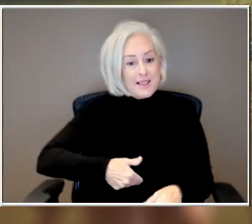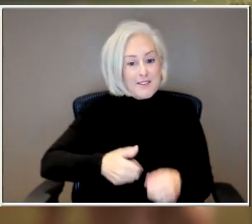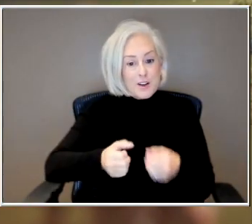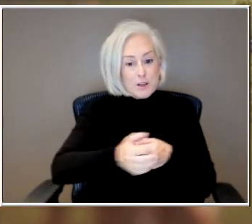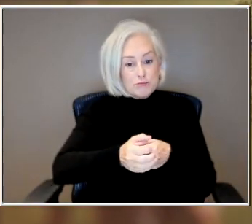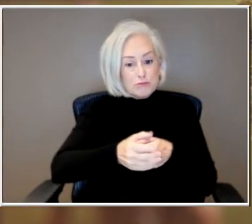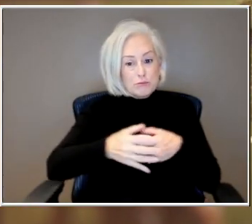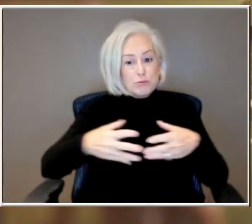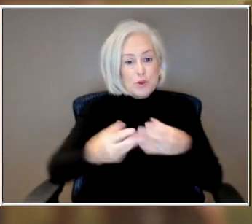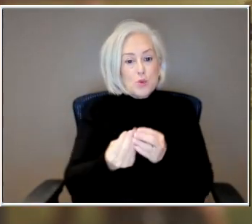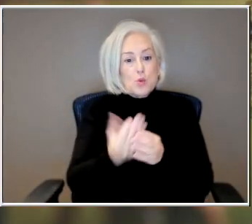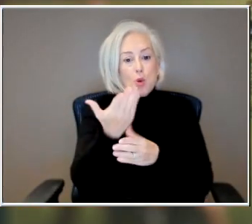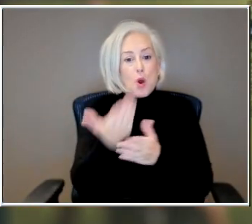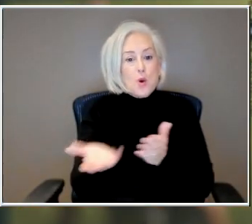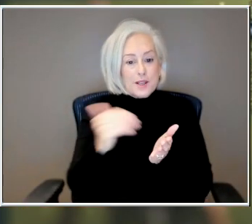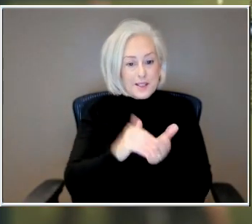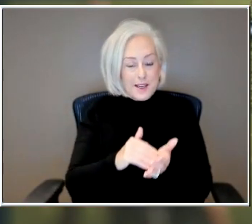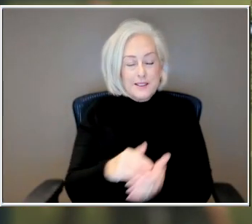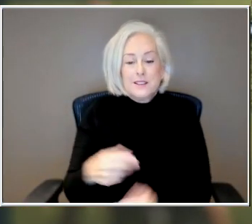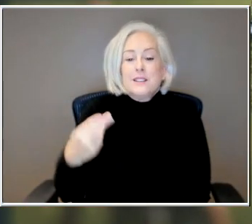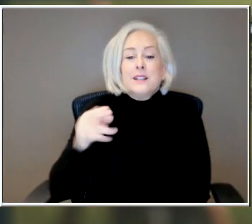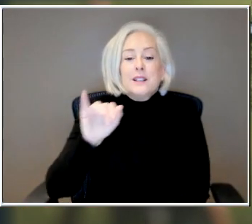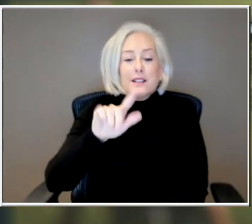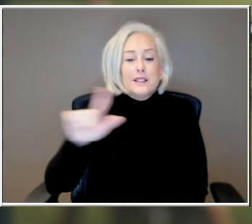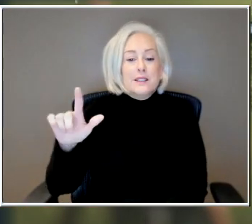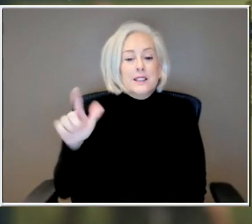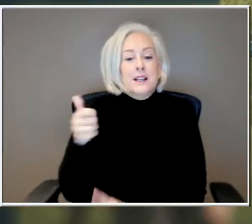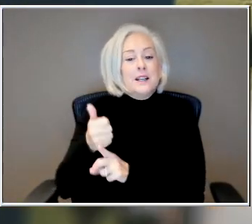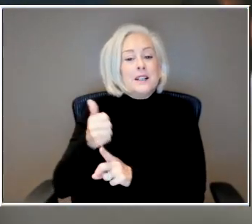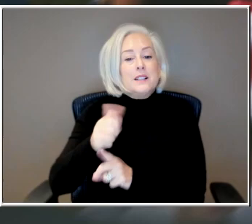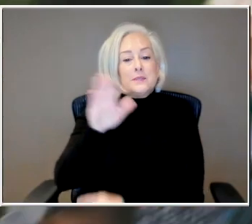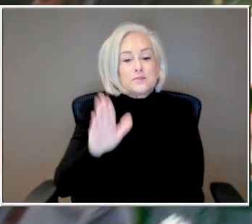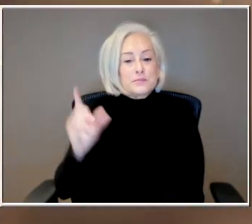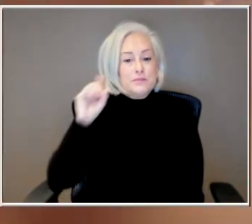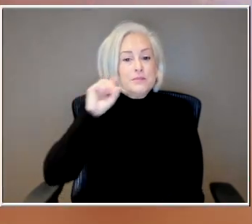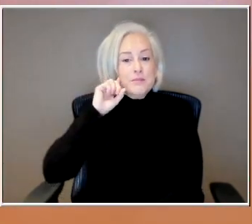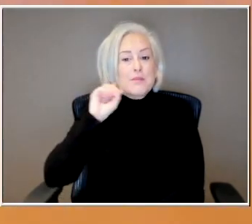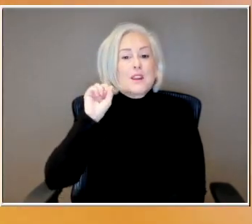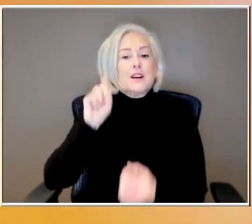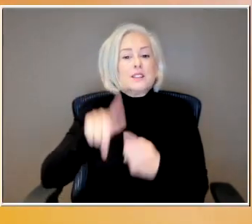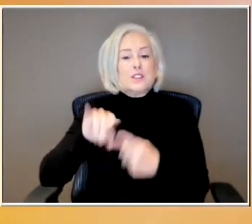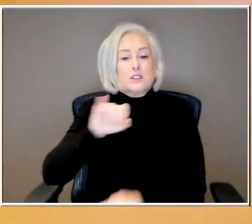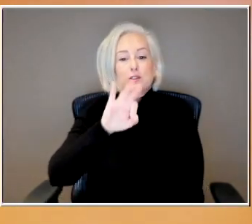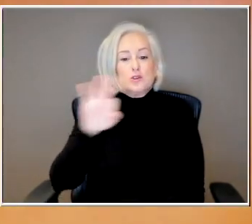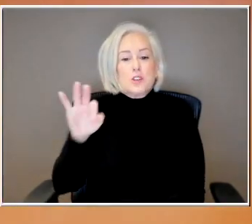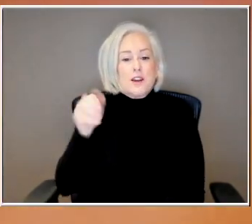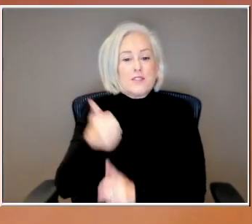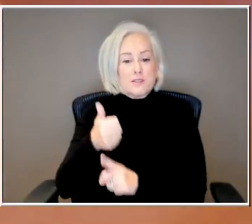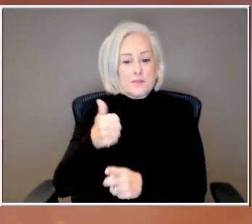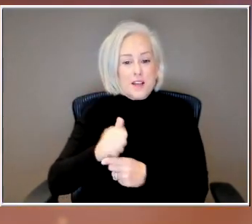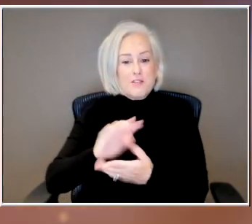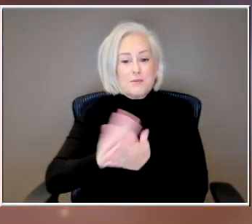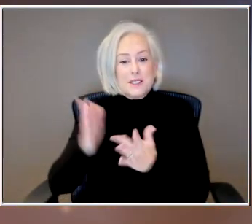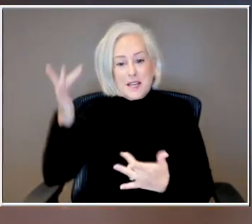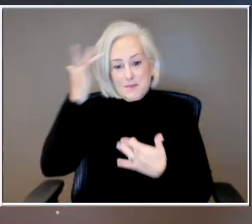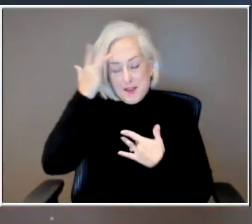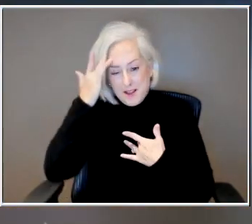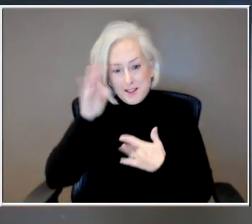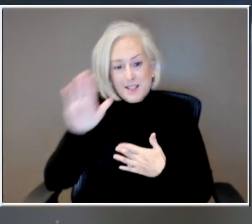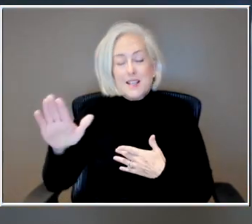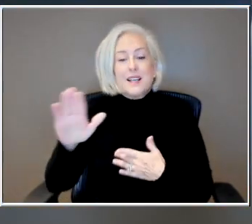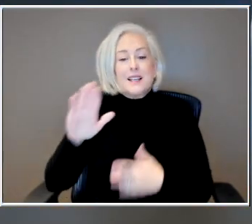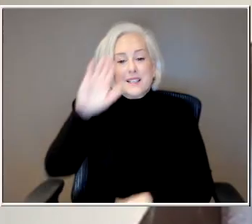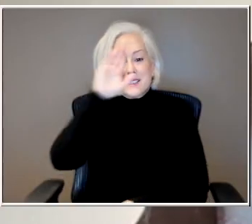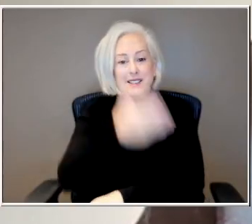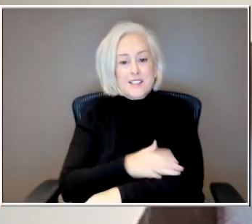The Hulls had never heard about it either until Jeff got gravely ill and his son Josh stepped forward. He